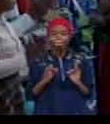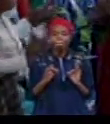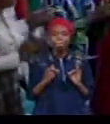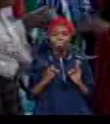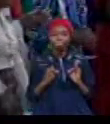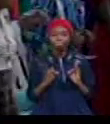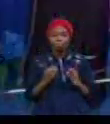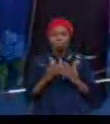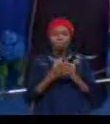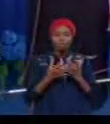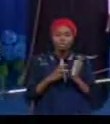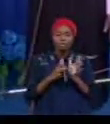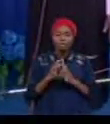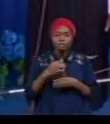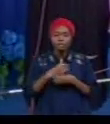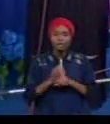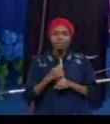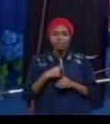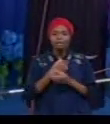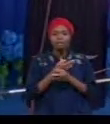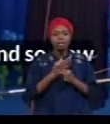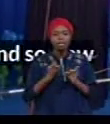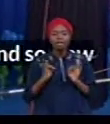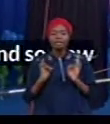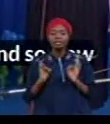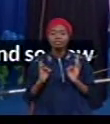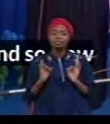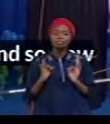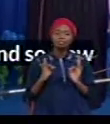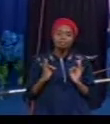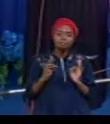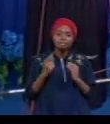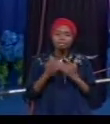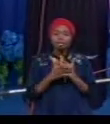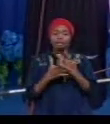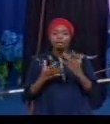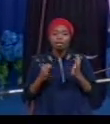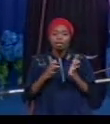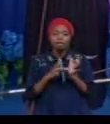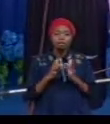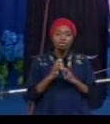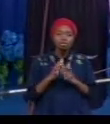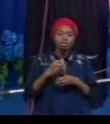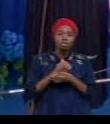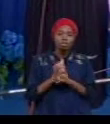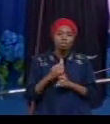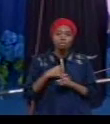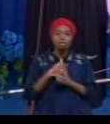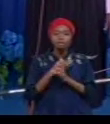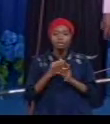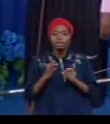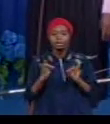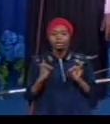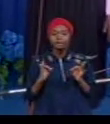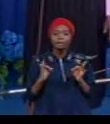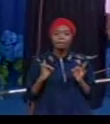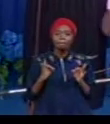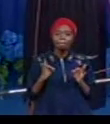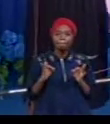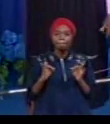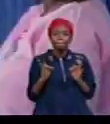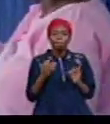free. The blood of Jesus sets me free from sin and sorrow. The blood of Jesus set me free. The blood